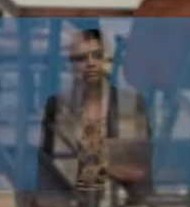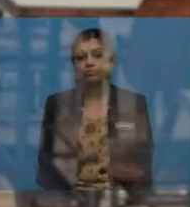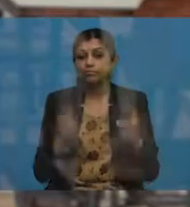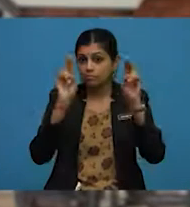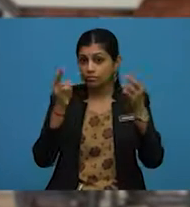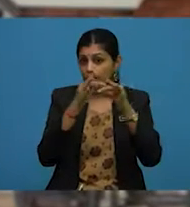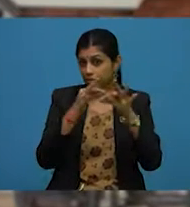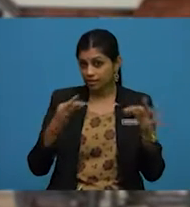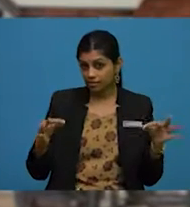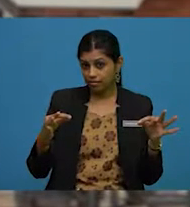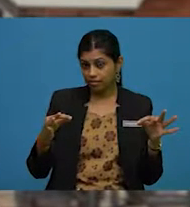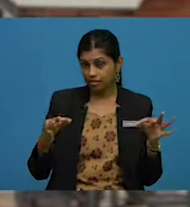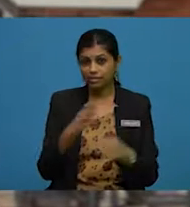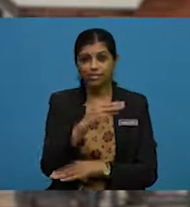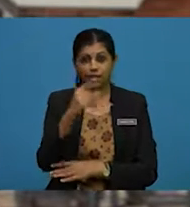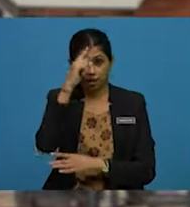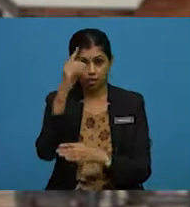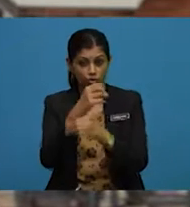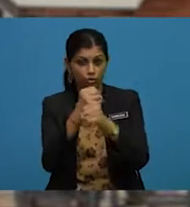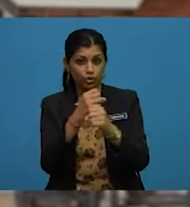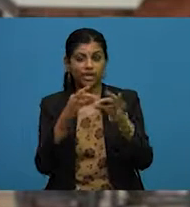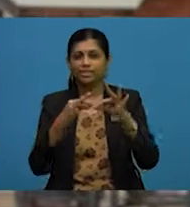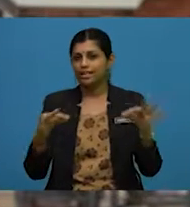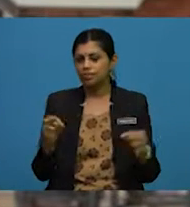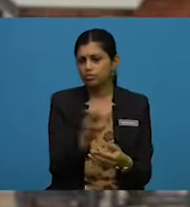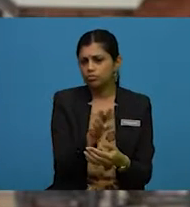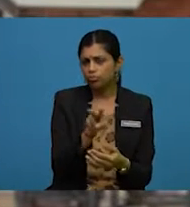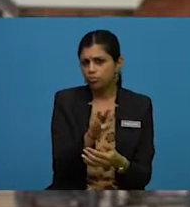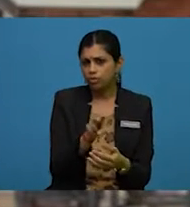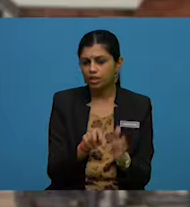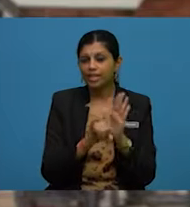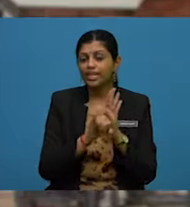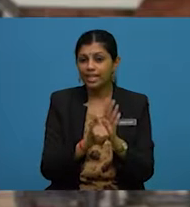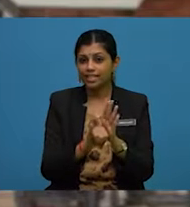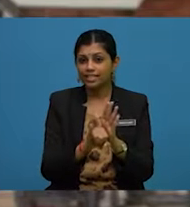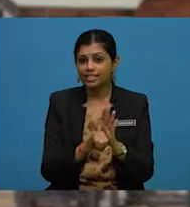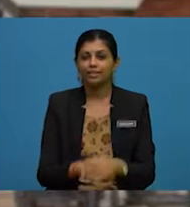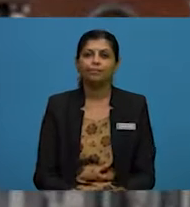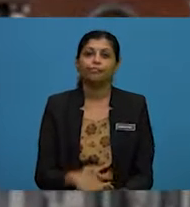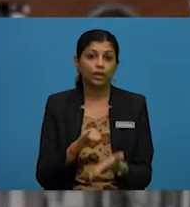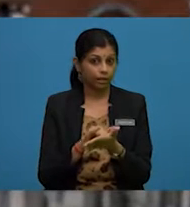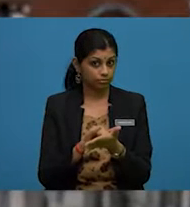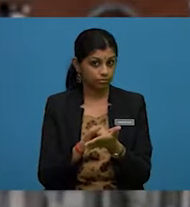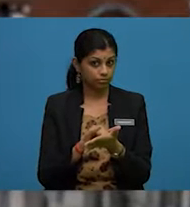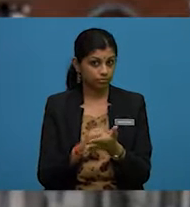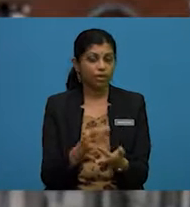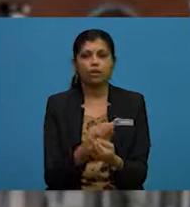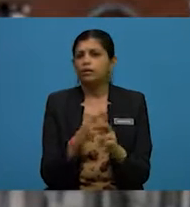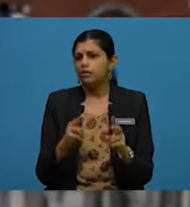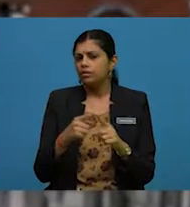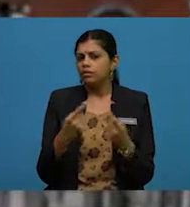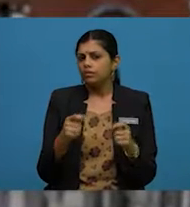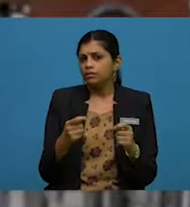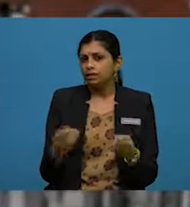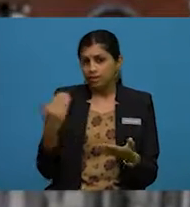The topic sentence and concluding sentence both indicate so. Are you ready to